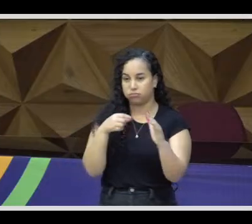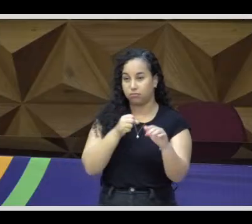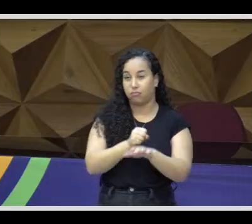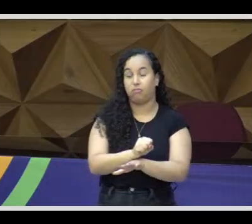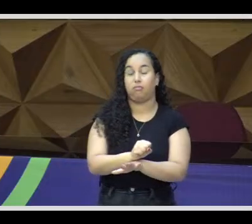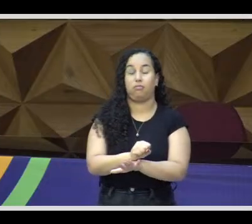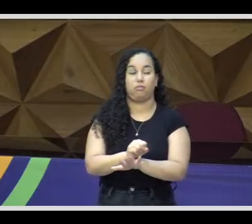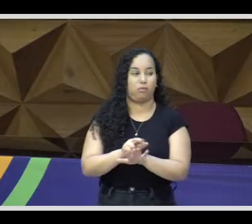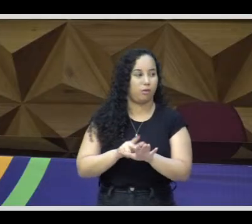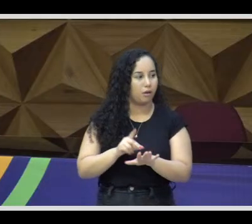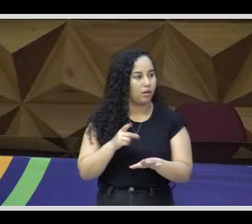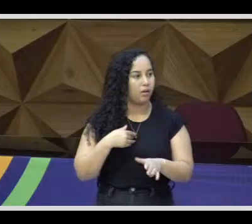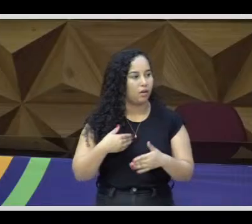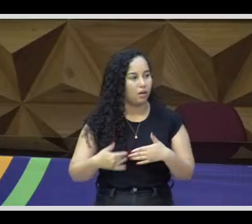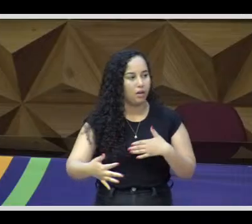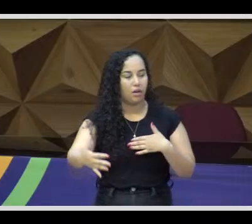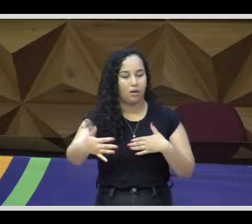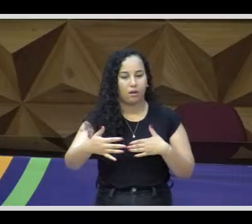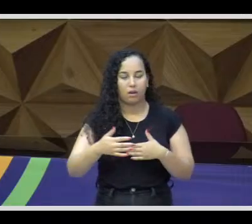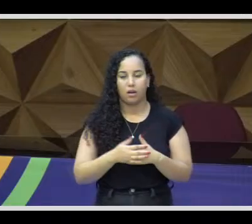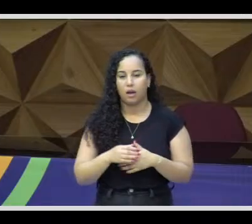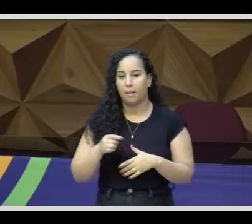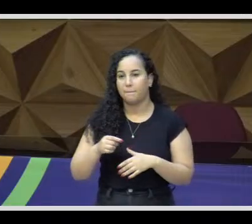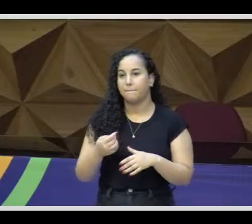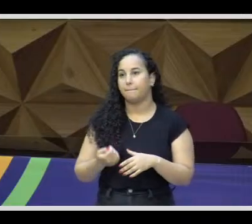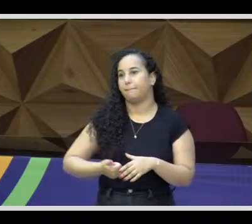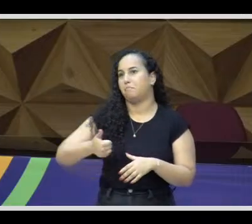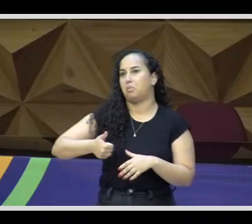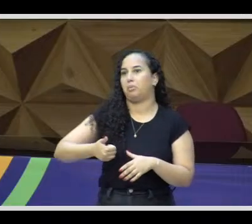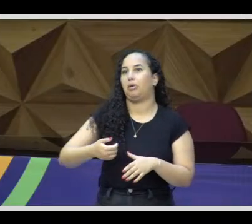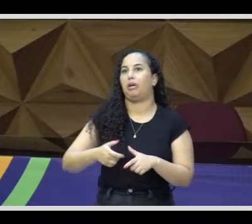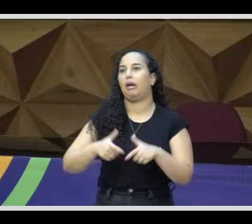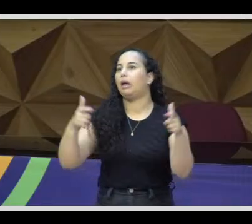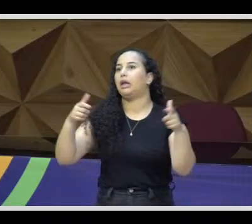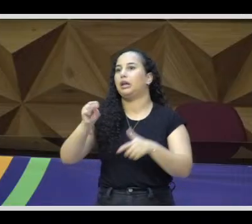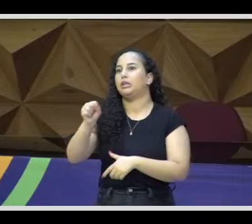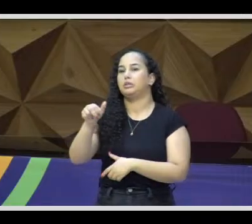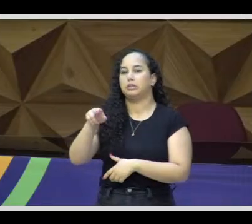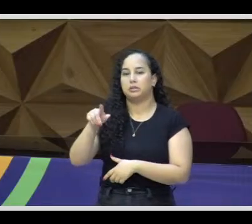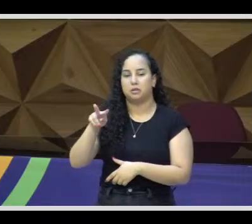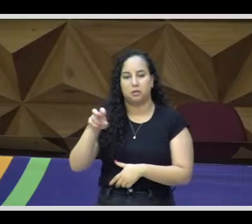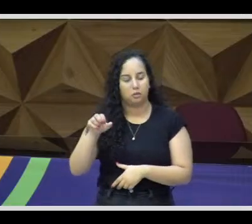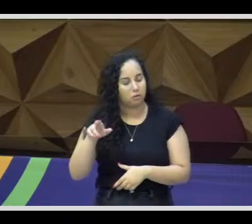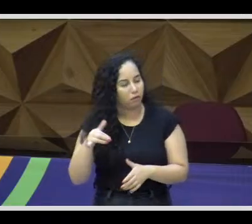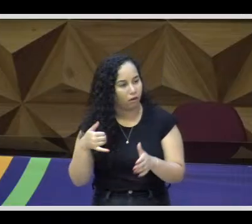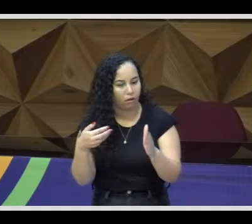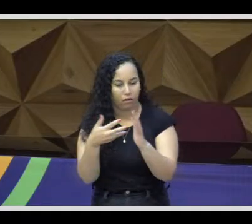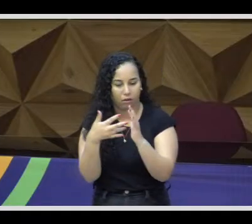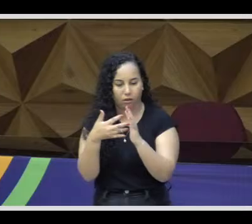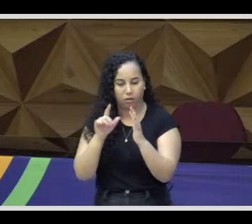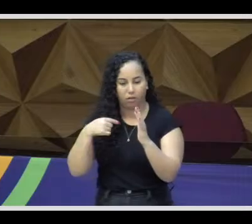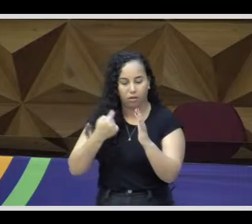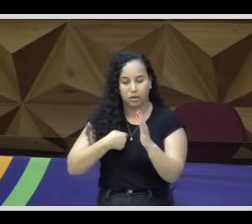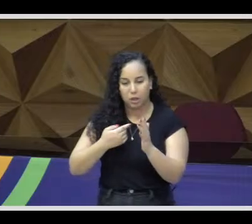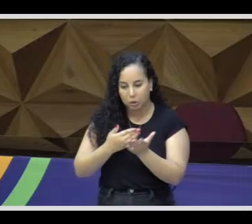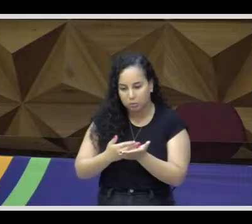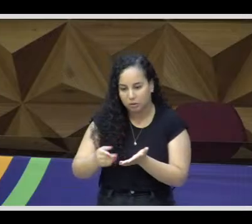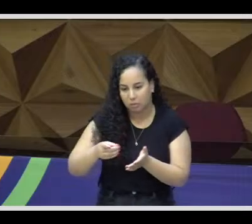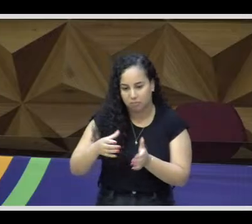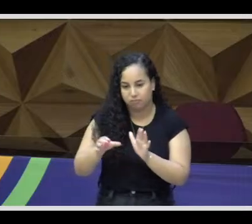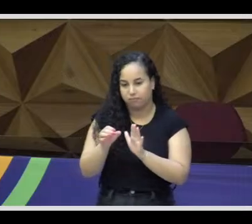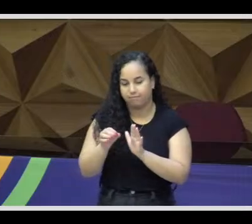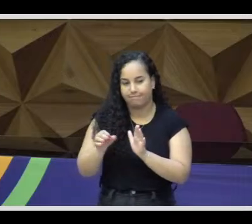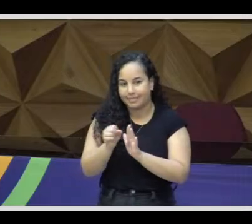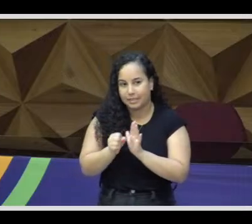now, right? The first big survey we run was in the United States, was in the beginning of the last century.